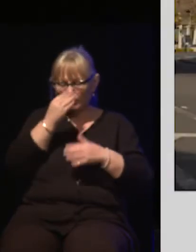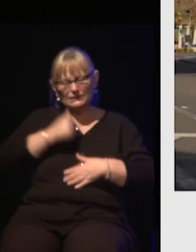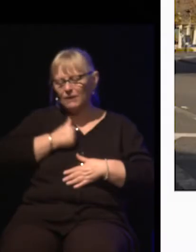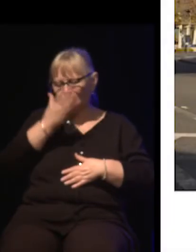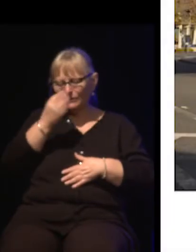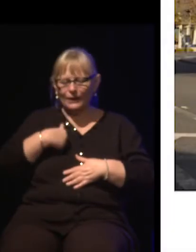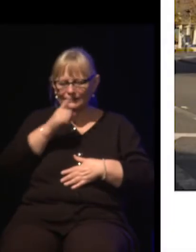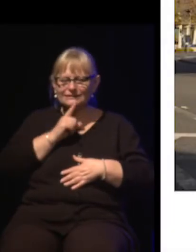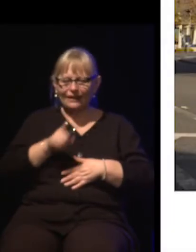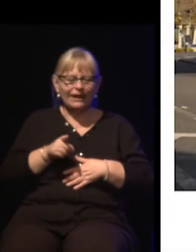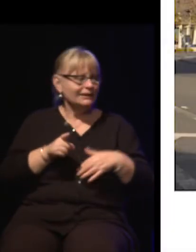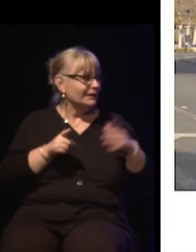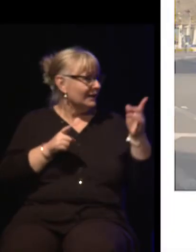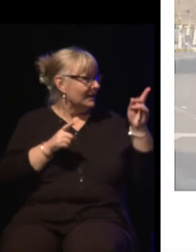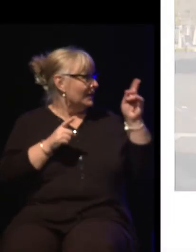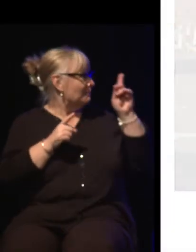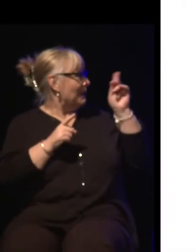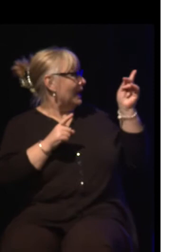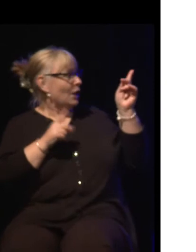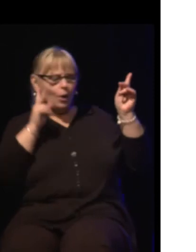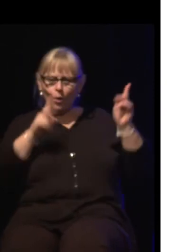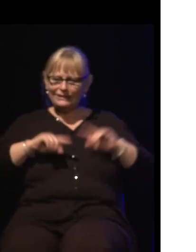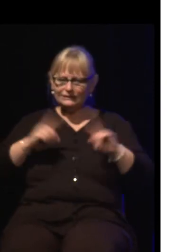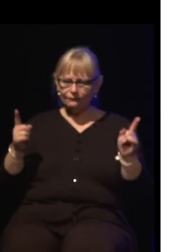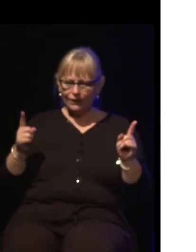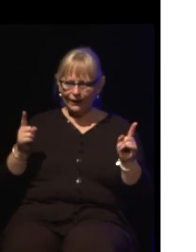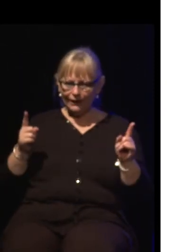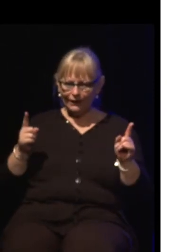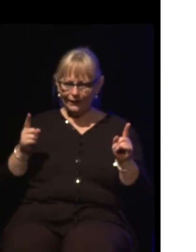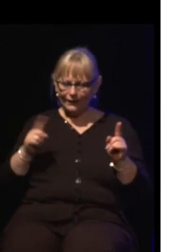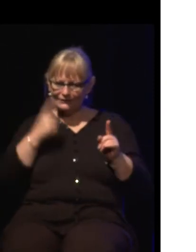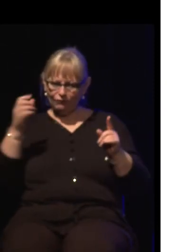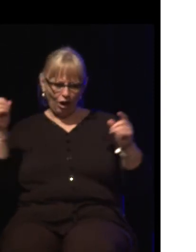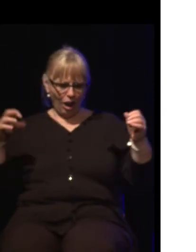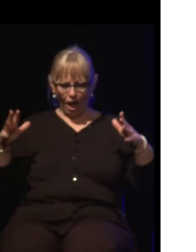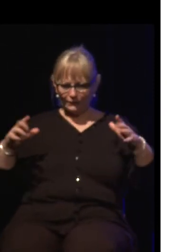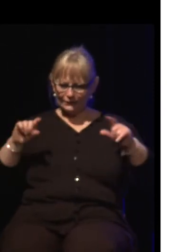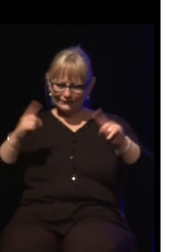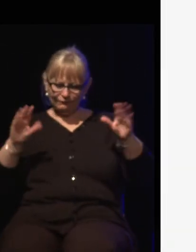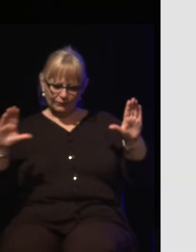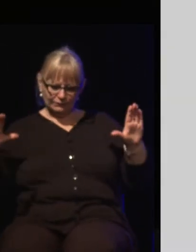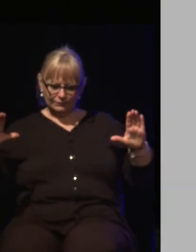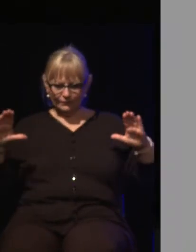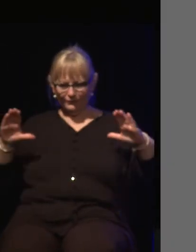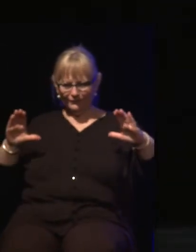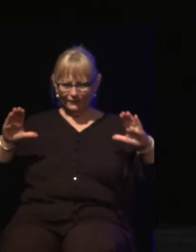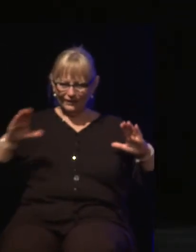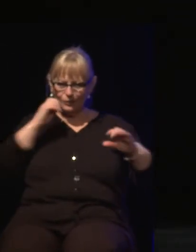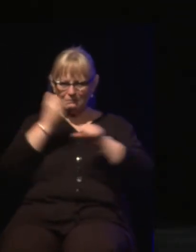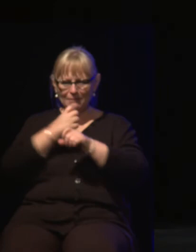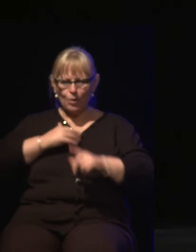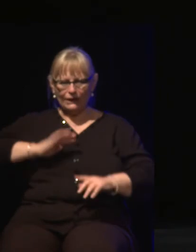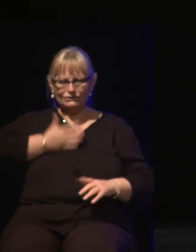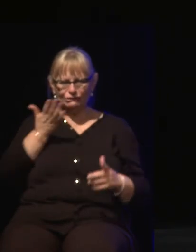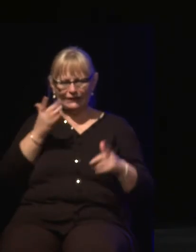photo. But this, look at it differently. Look at it in a way that frames the thing that is most interesting